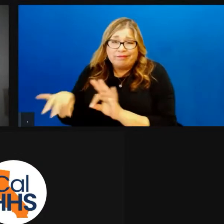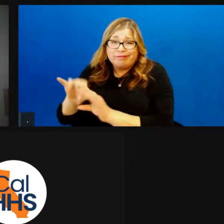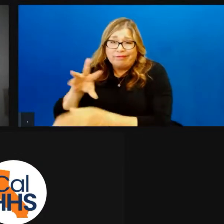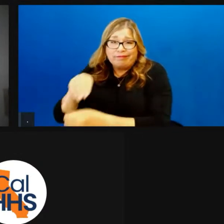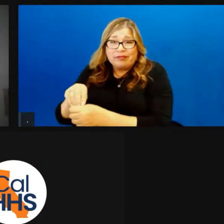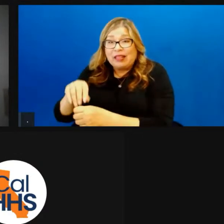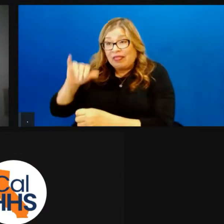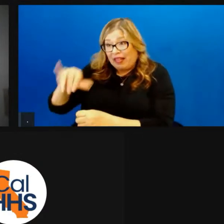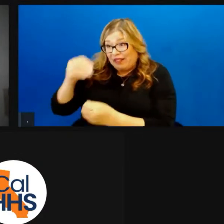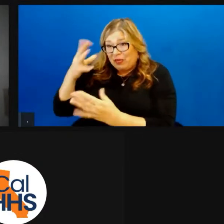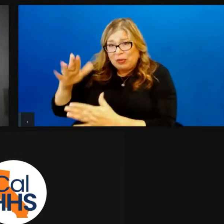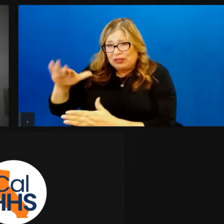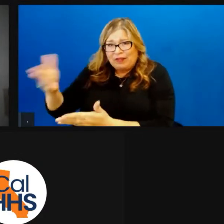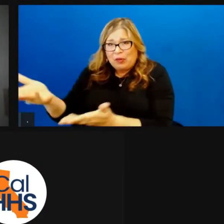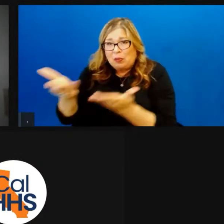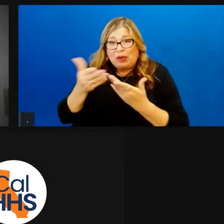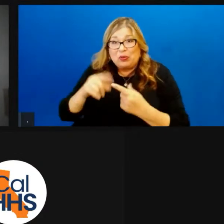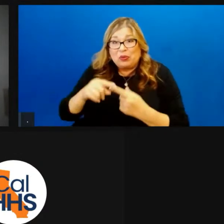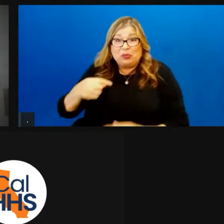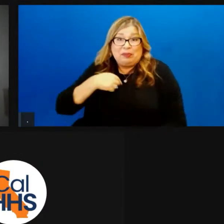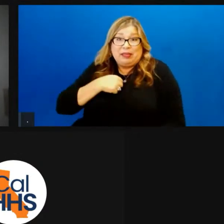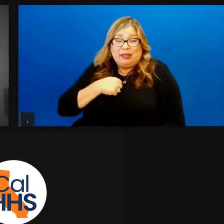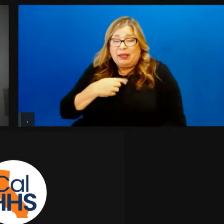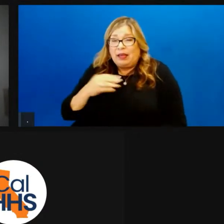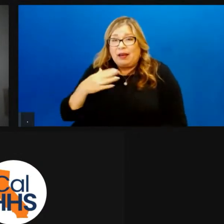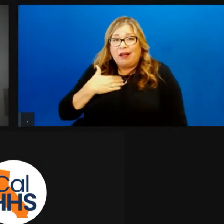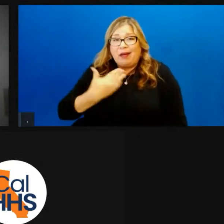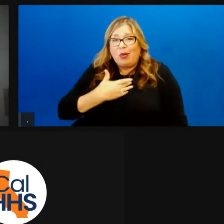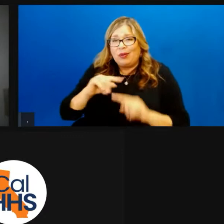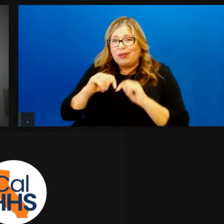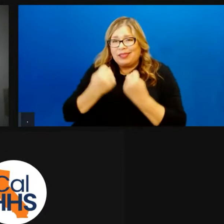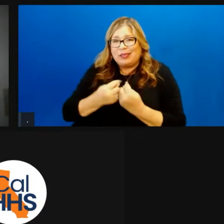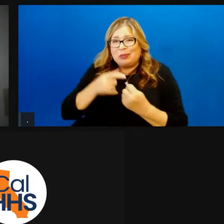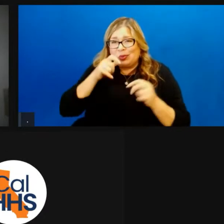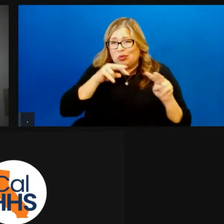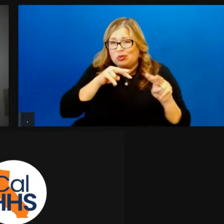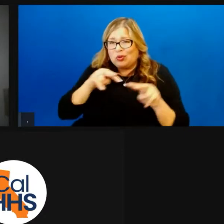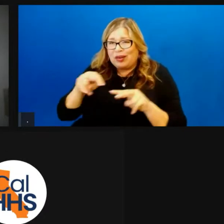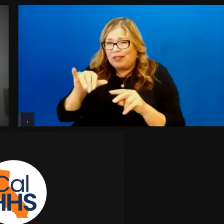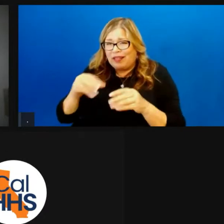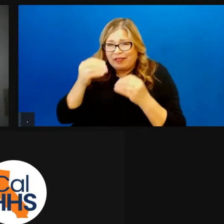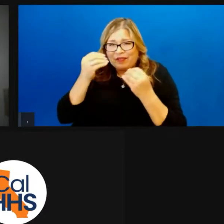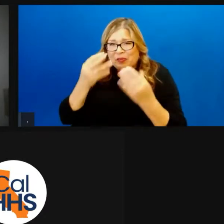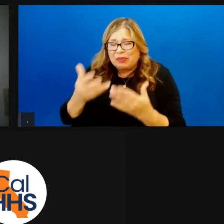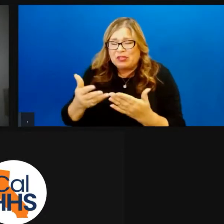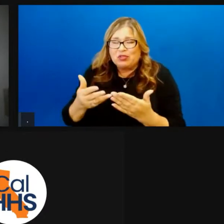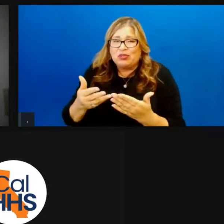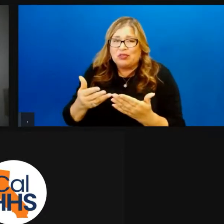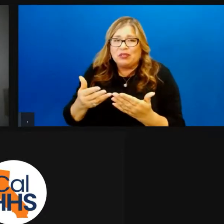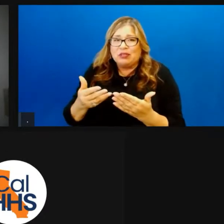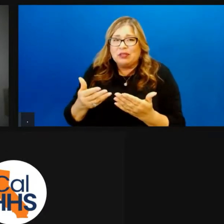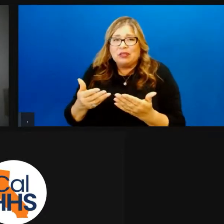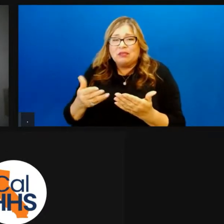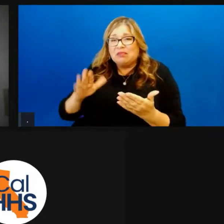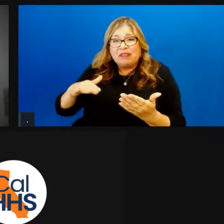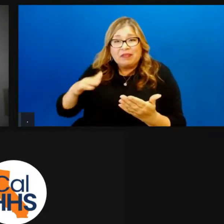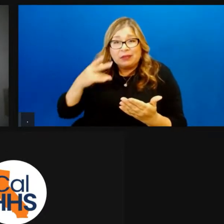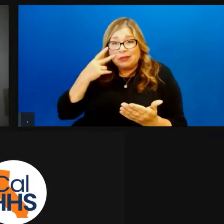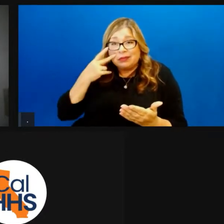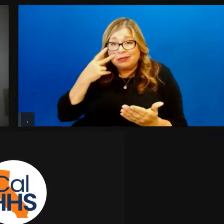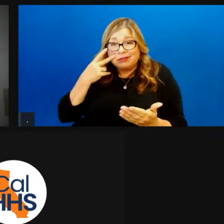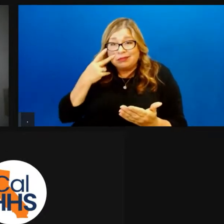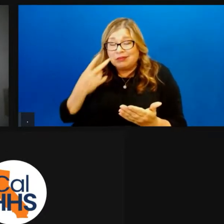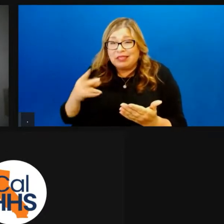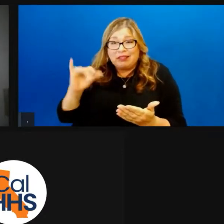And certainly our teams that track that information on a number of levels haven't seen that evidence as well.